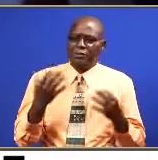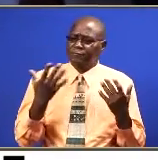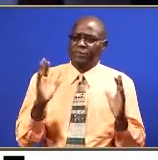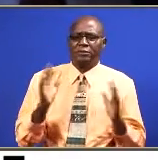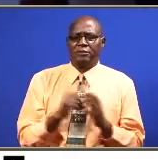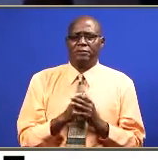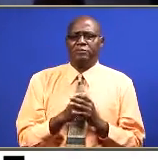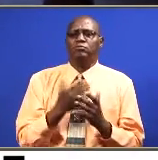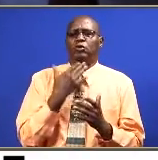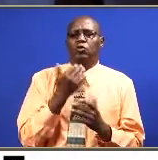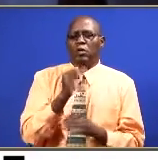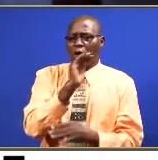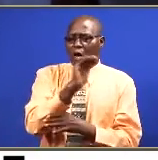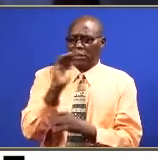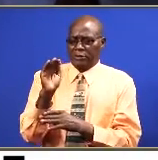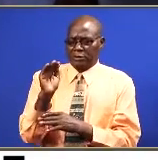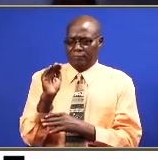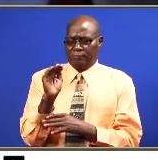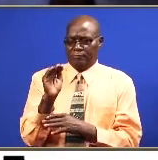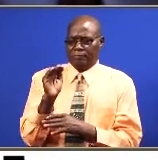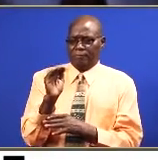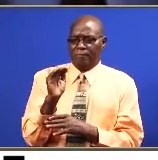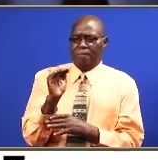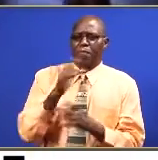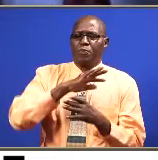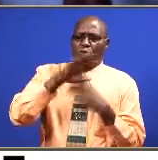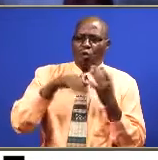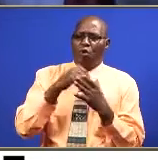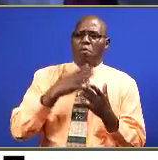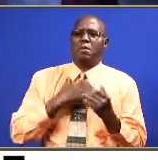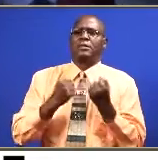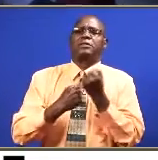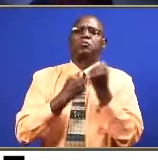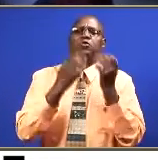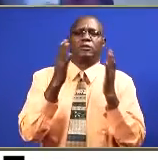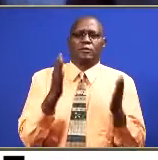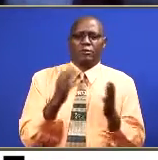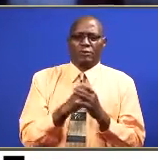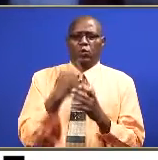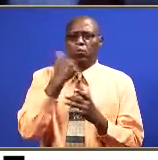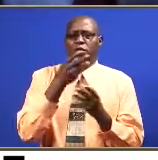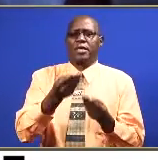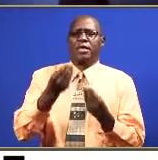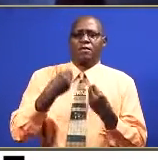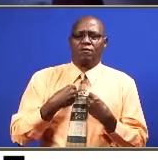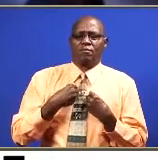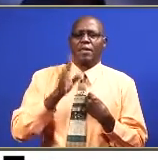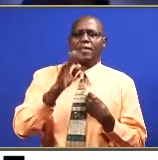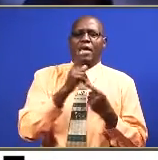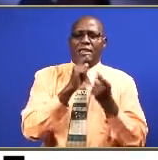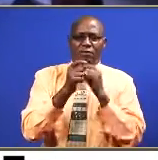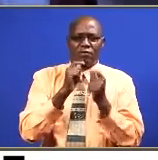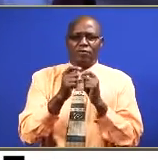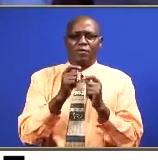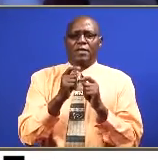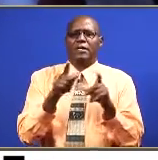ask that all my supporters who had given me their interview, even the conclusions